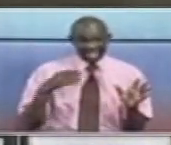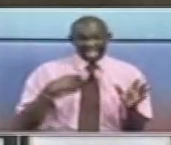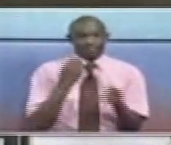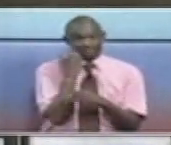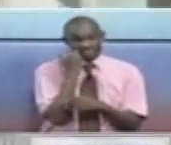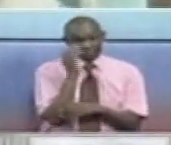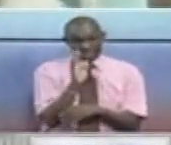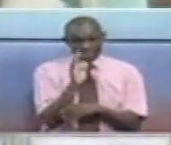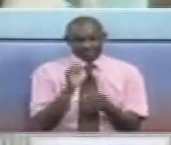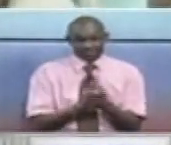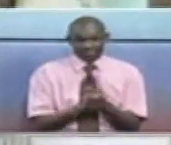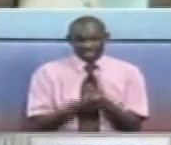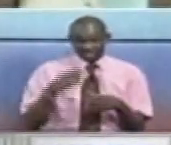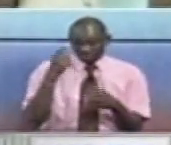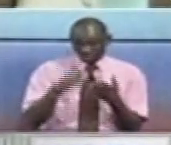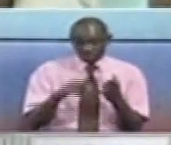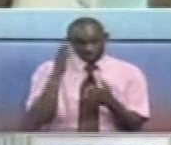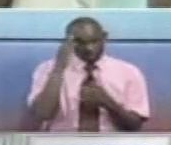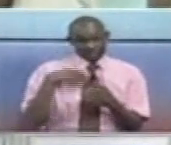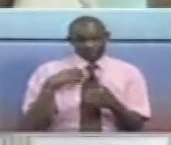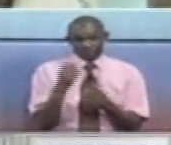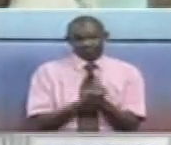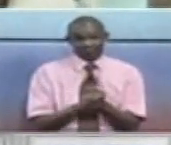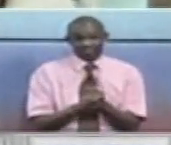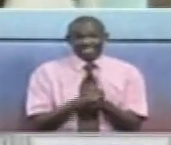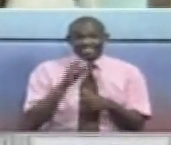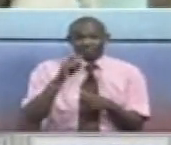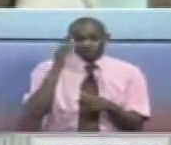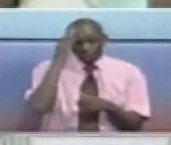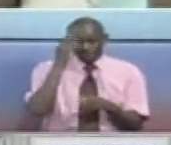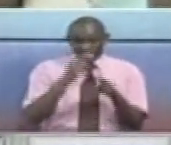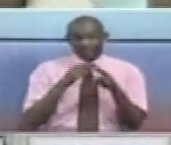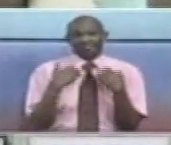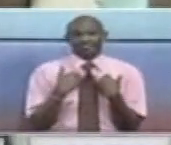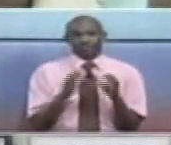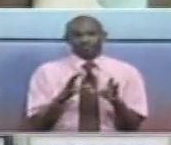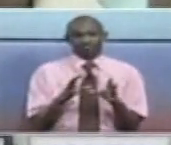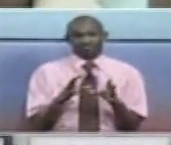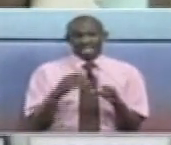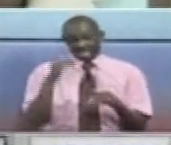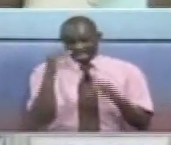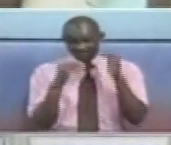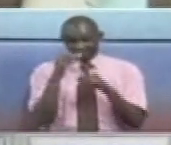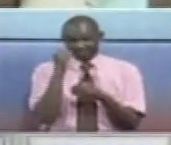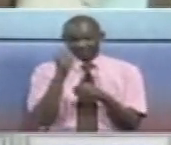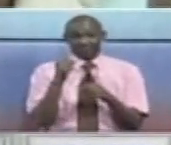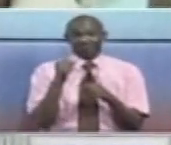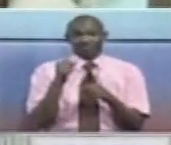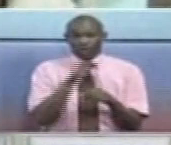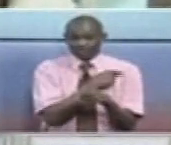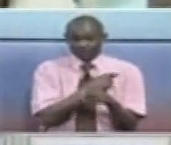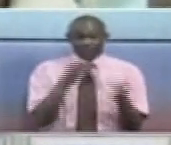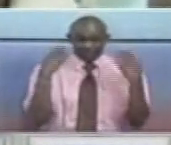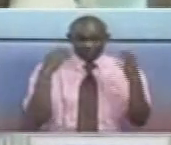patients. These are the only people she knows. Unknown has known Meru General Hospital, Meru Level 5 Hospital, as her home. Up